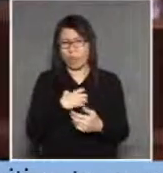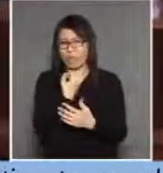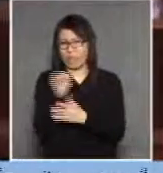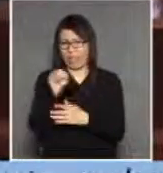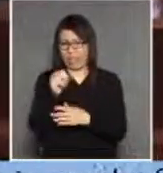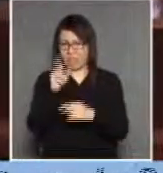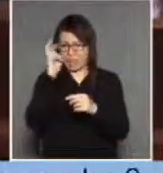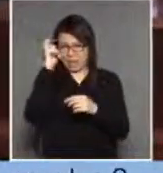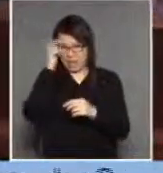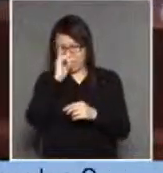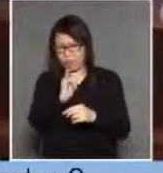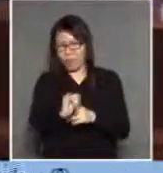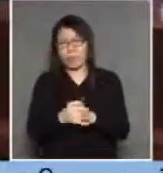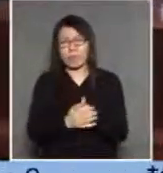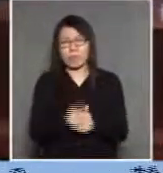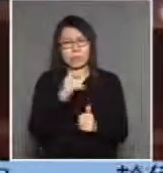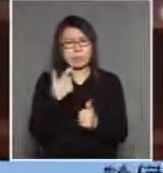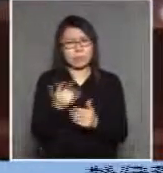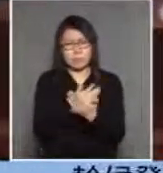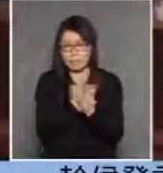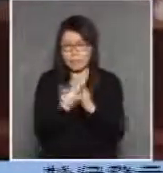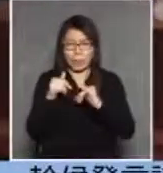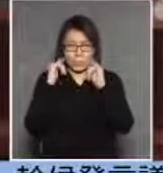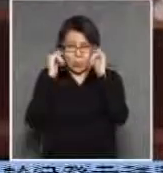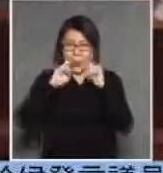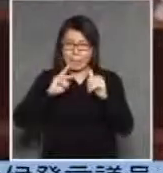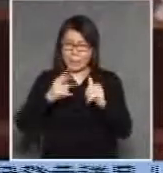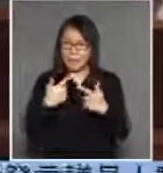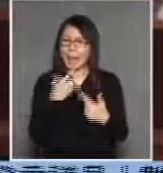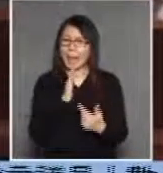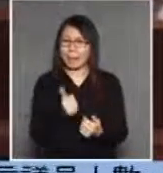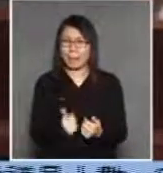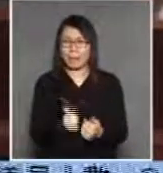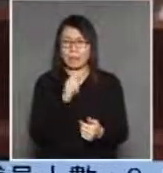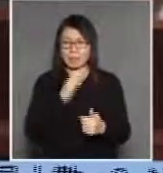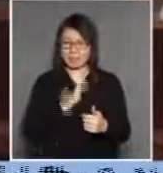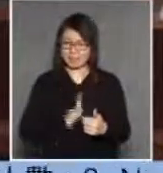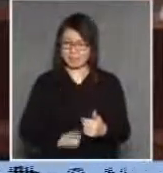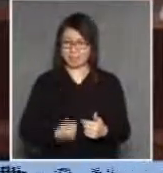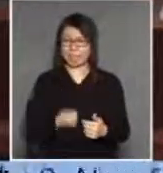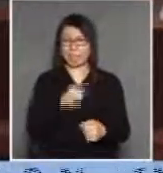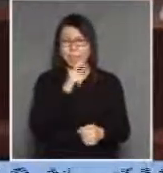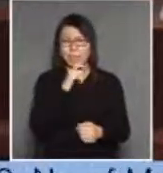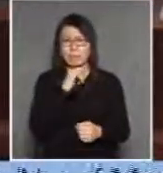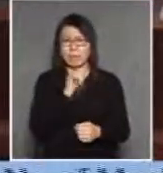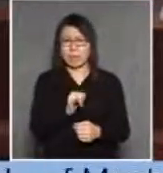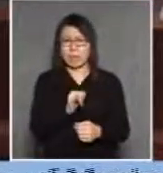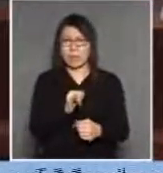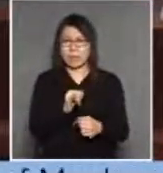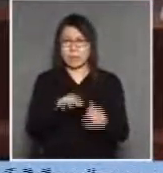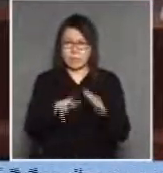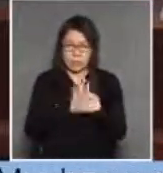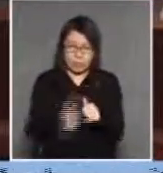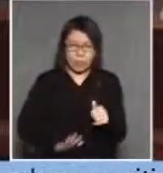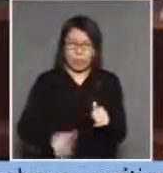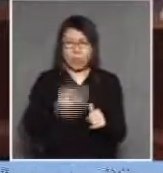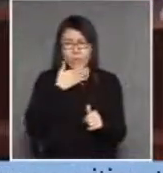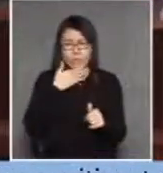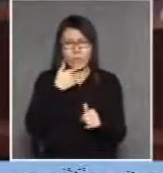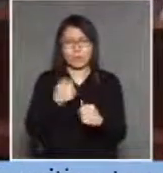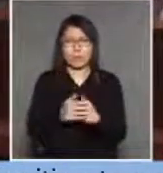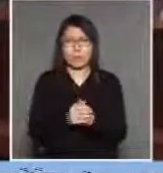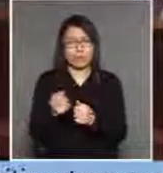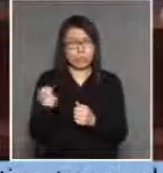I oppose this wrong argument. Any argument that justifies violence is poisoning